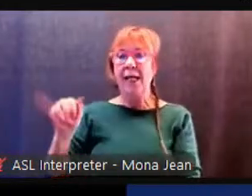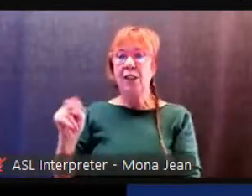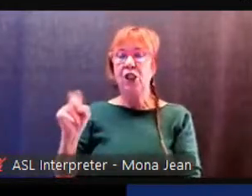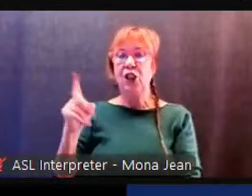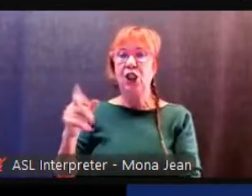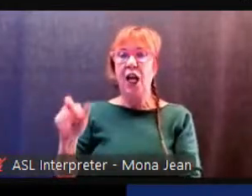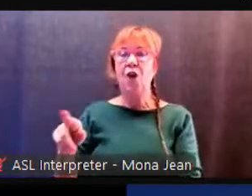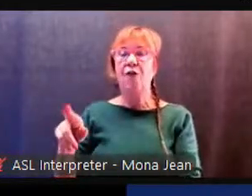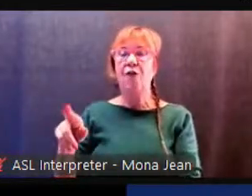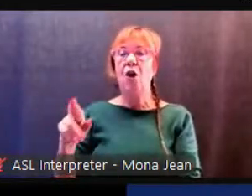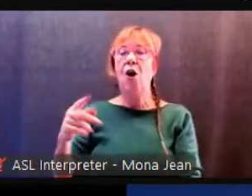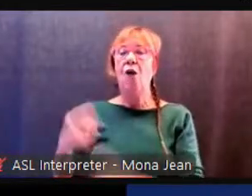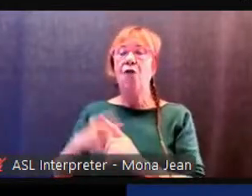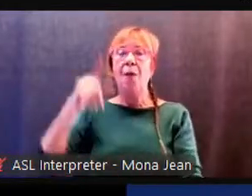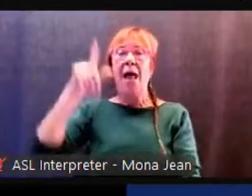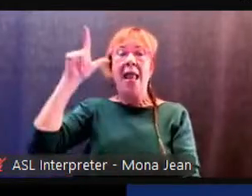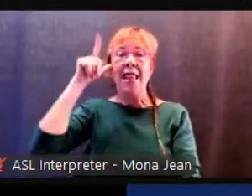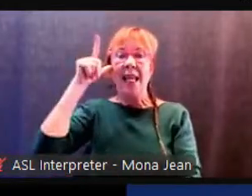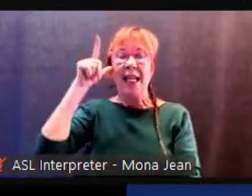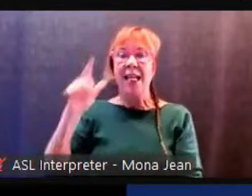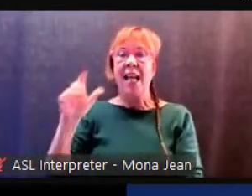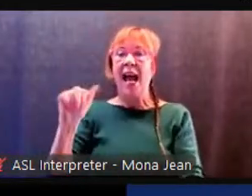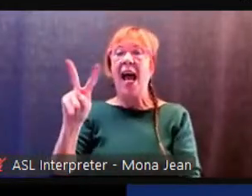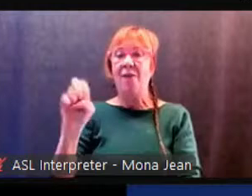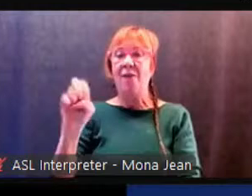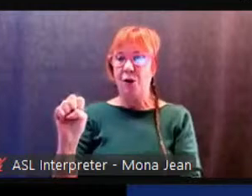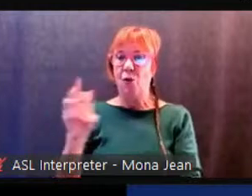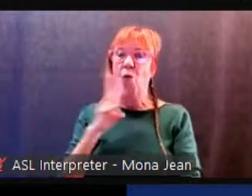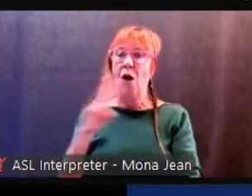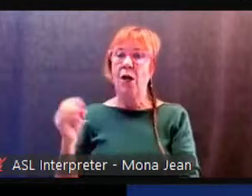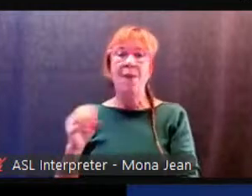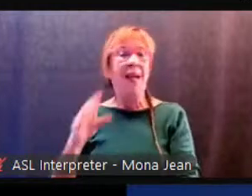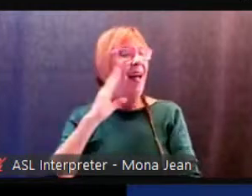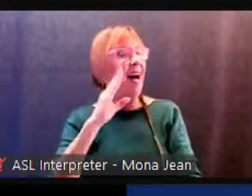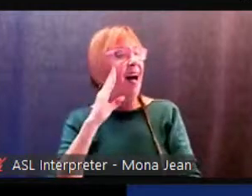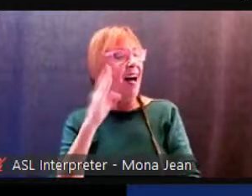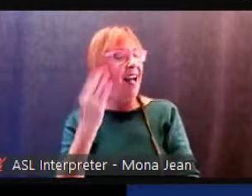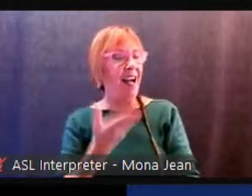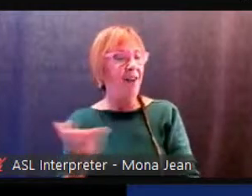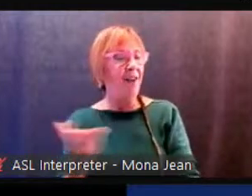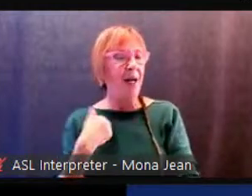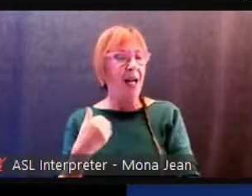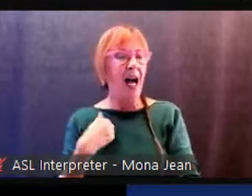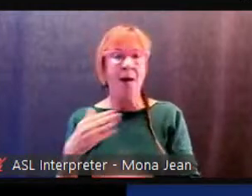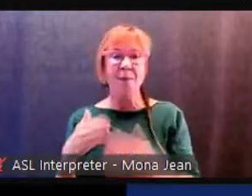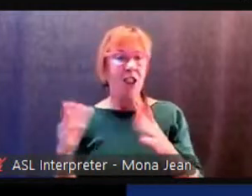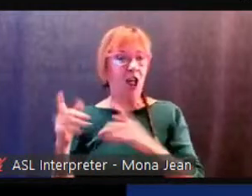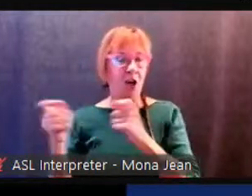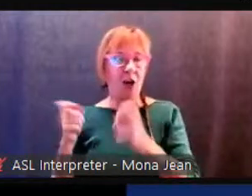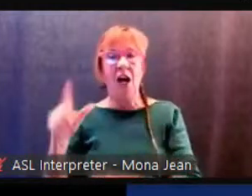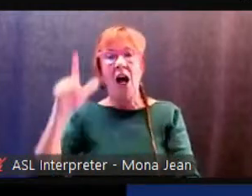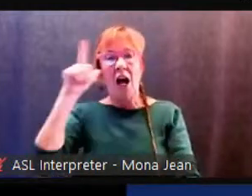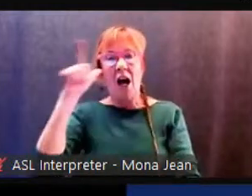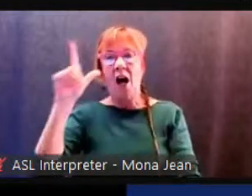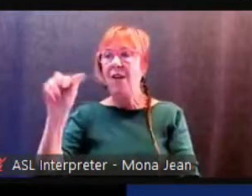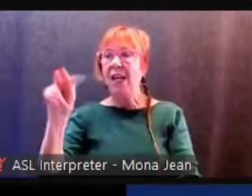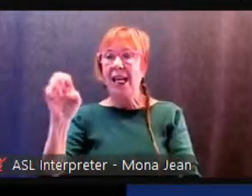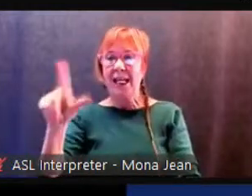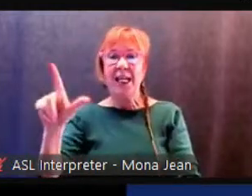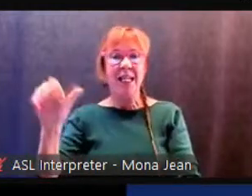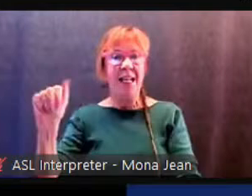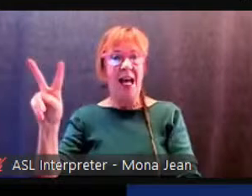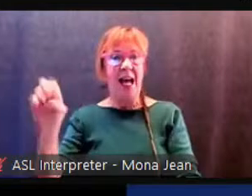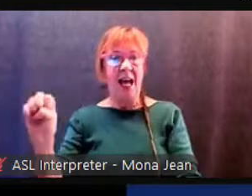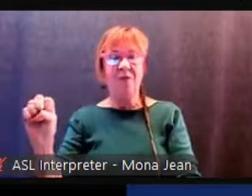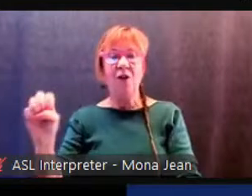Lincoln Avenue Water Company. Please go ahead, Jennifer. Hello, everyone. I'm the general manager of Lincoln Avenue Water Company,